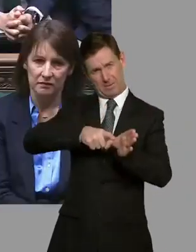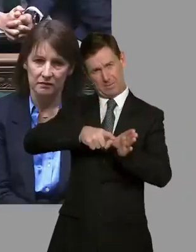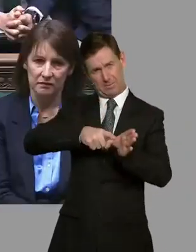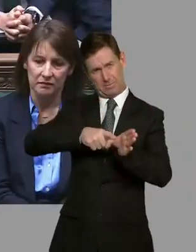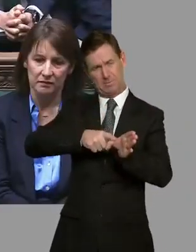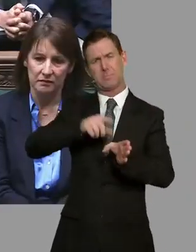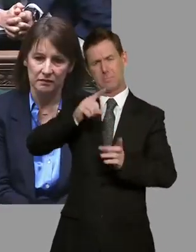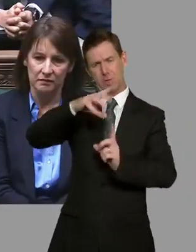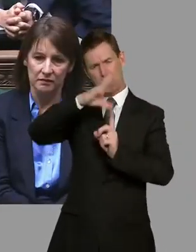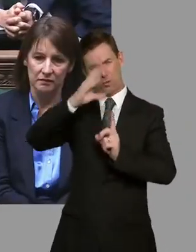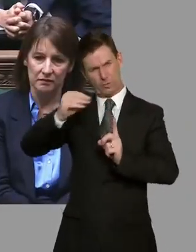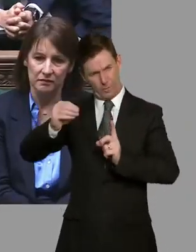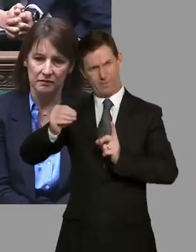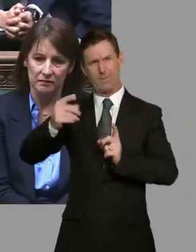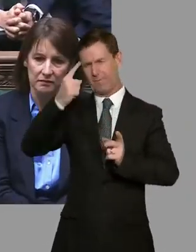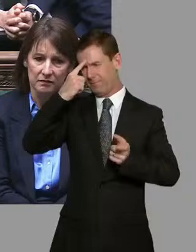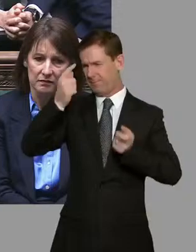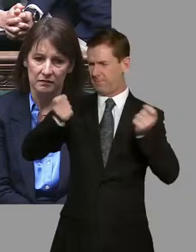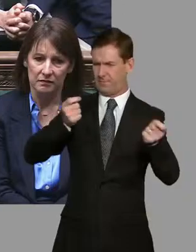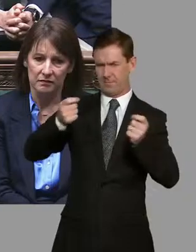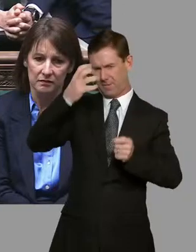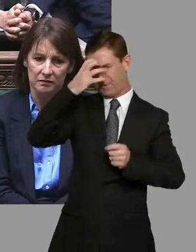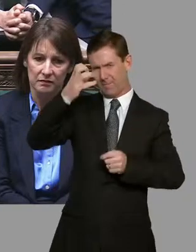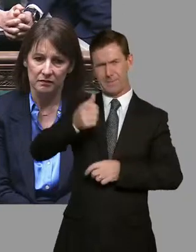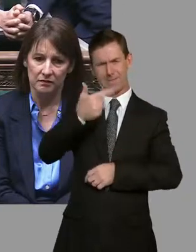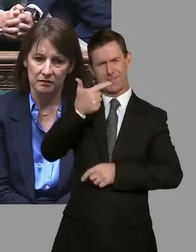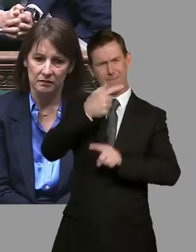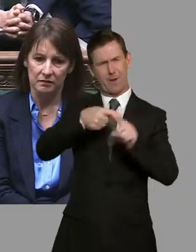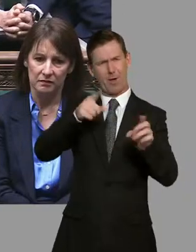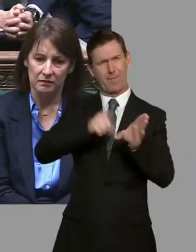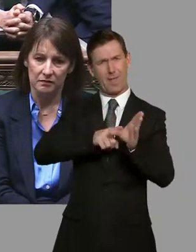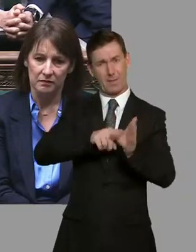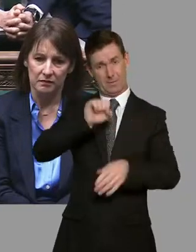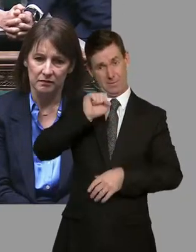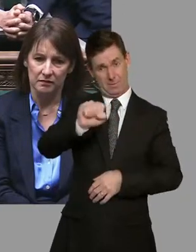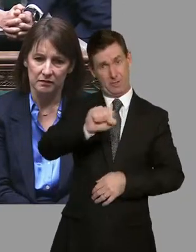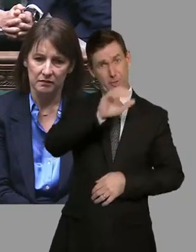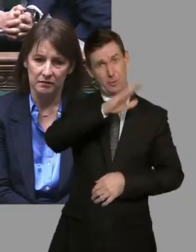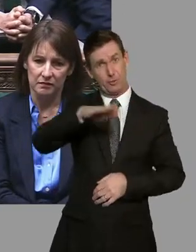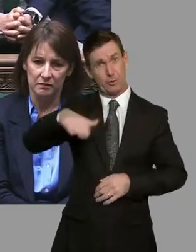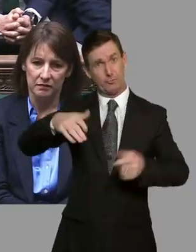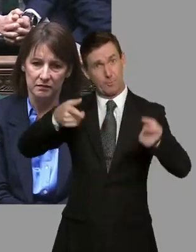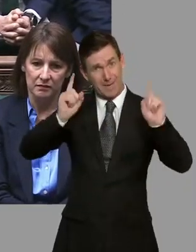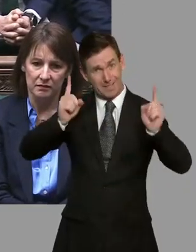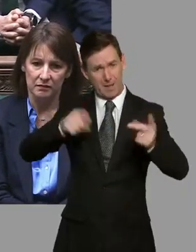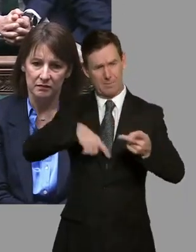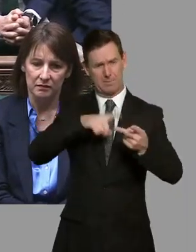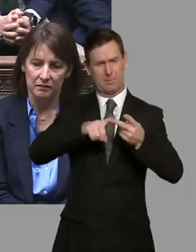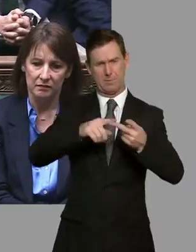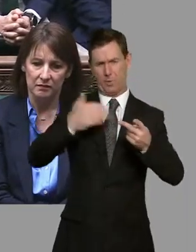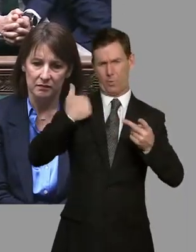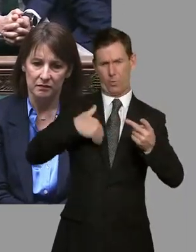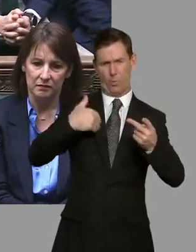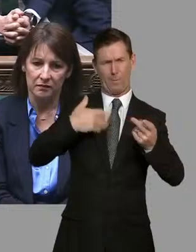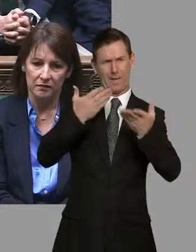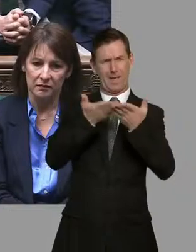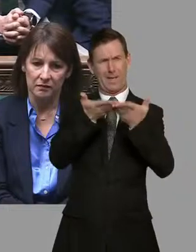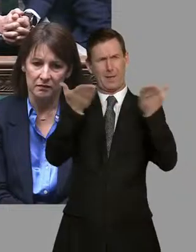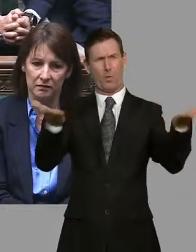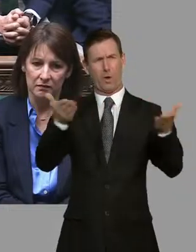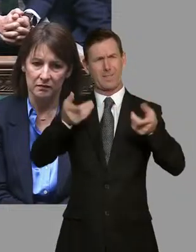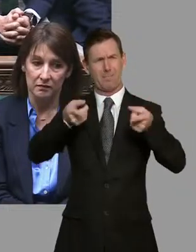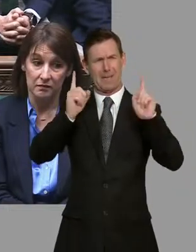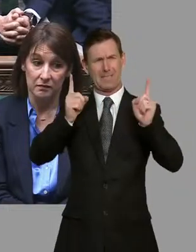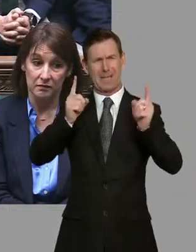was the Children's Minister. She was the Women's and Equalities Minister. I can't remember her, I can't recall her once raising this